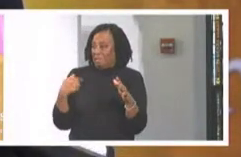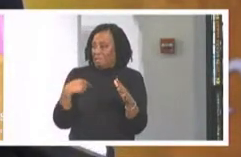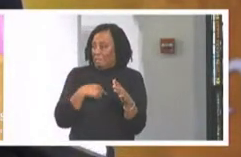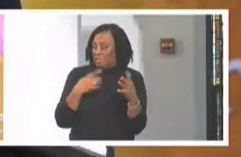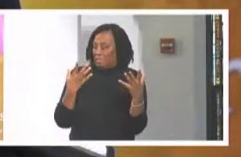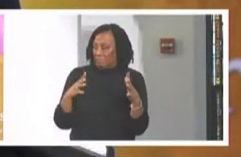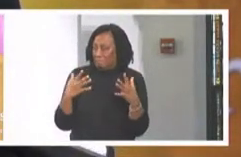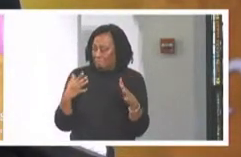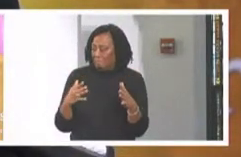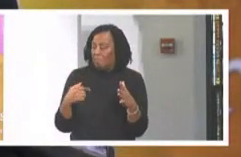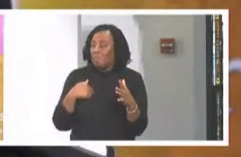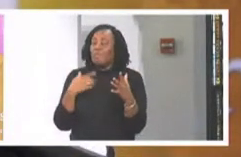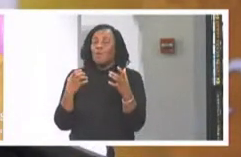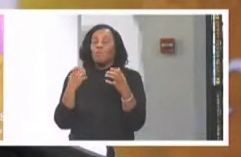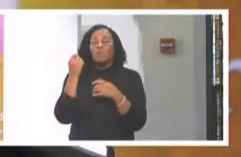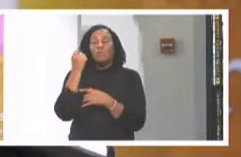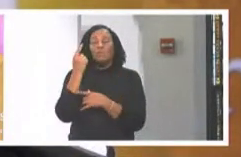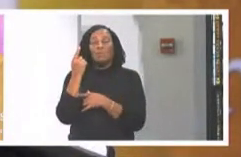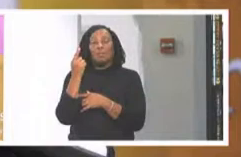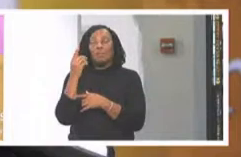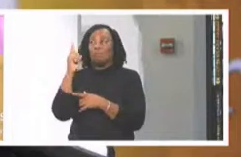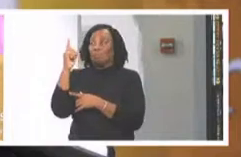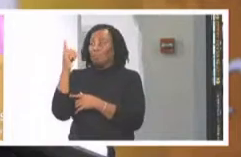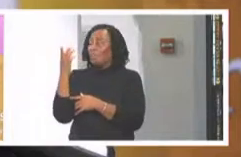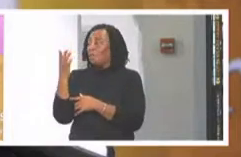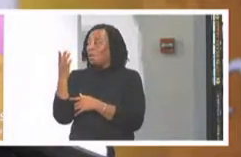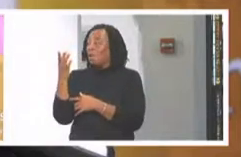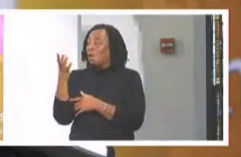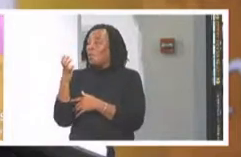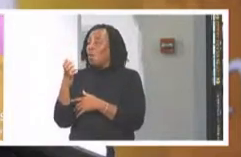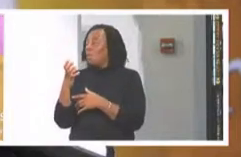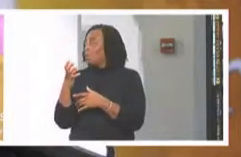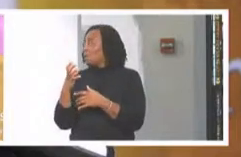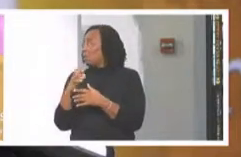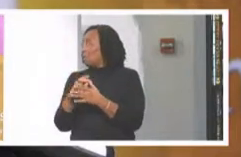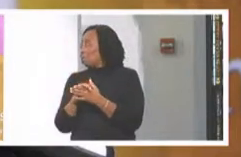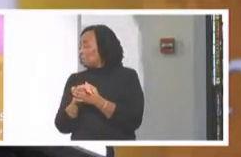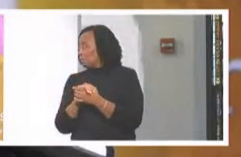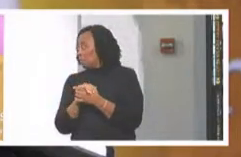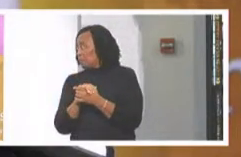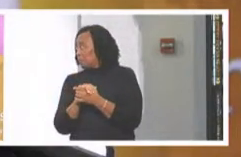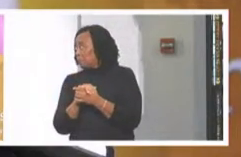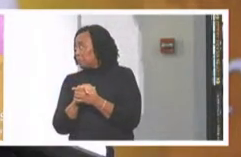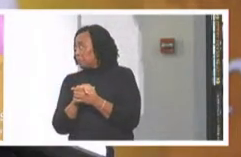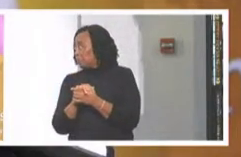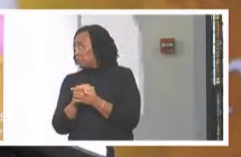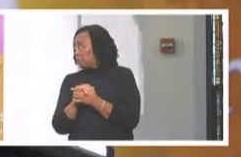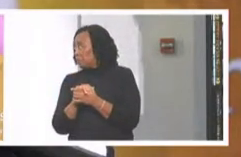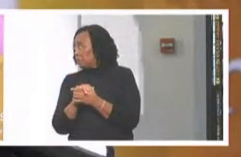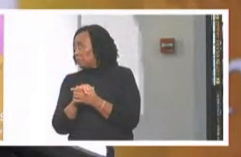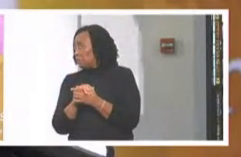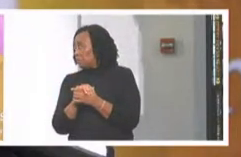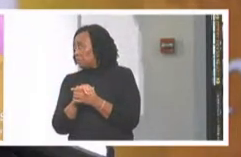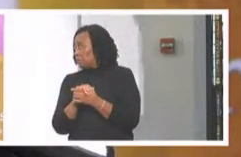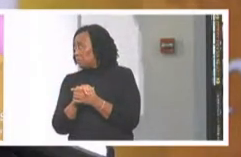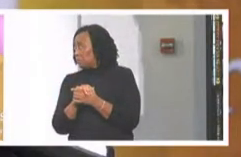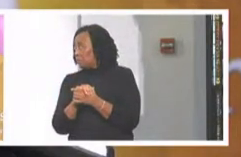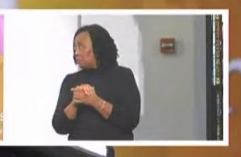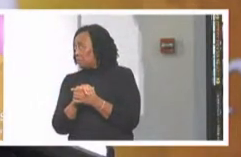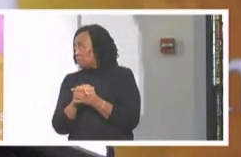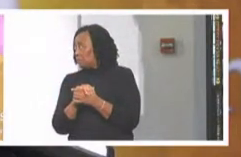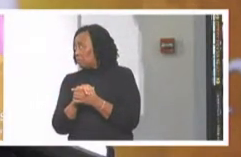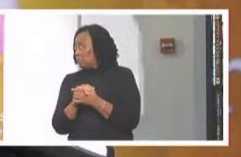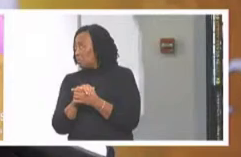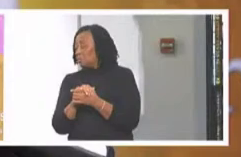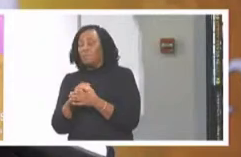you to understand is, God says, I want to leave you with the fact, if you learn, nothing else sticks. God is the God